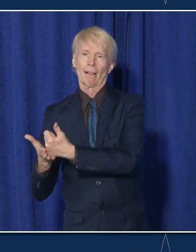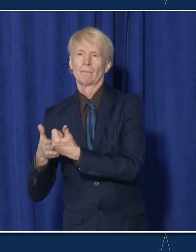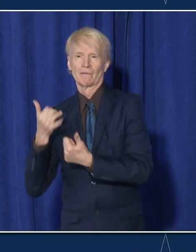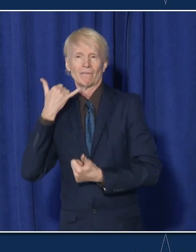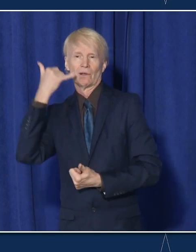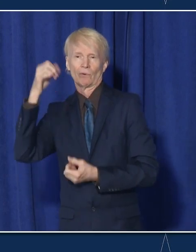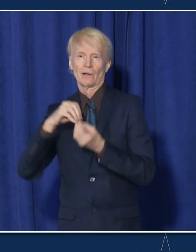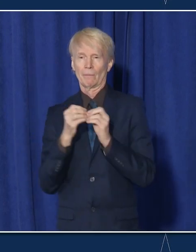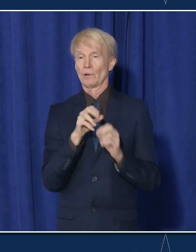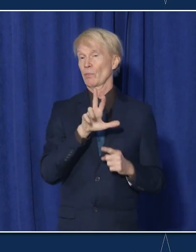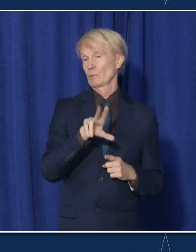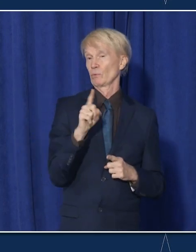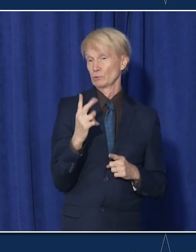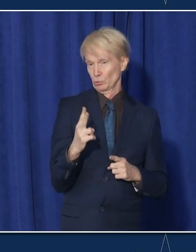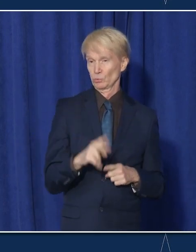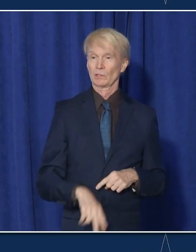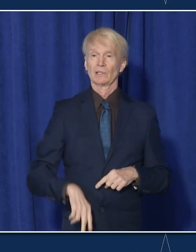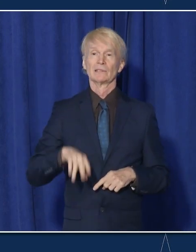call line,